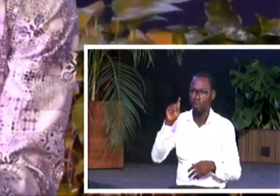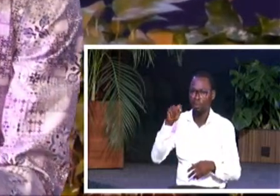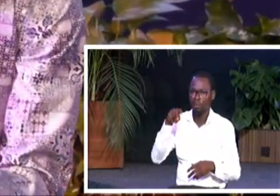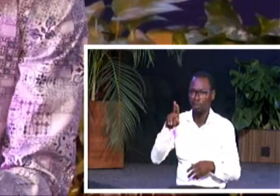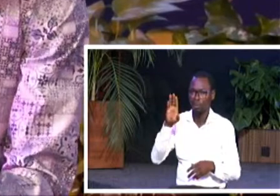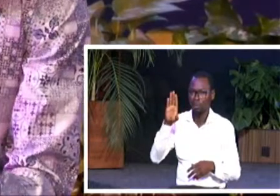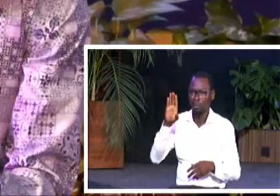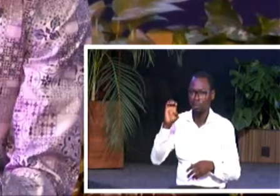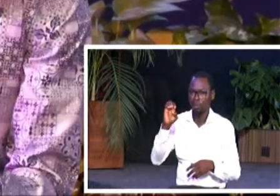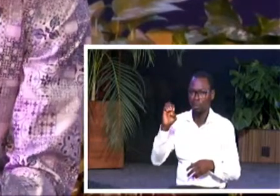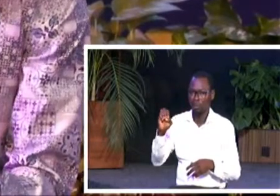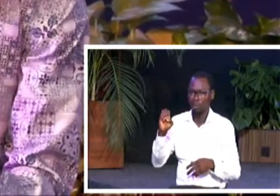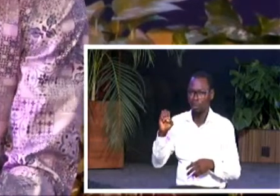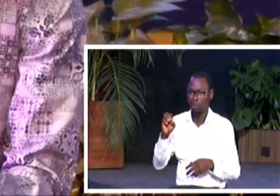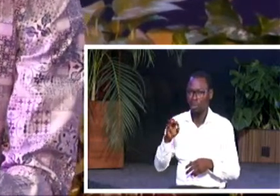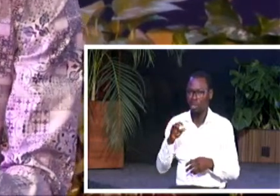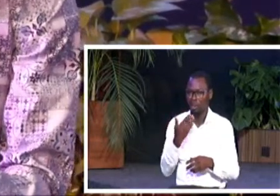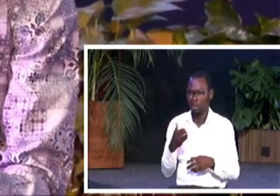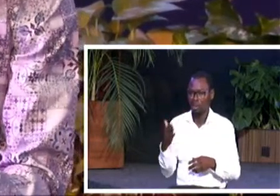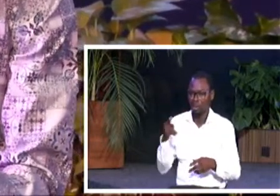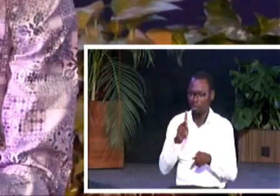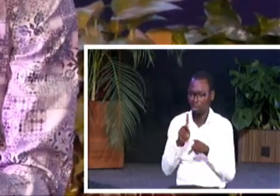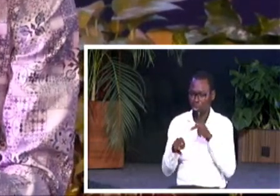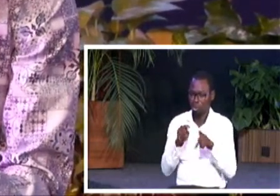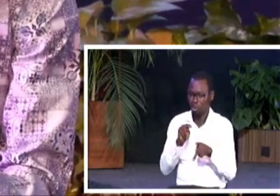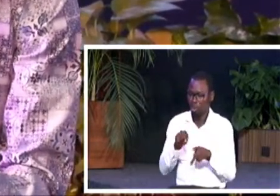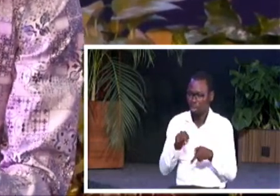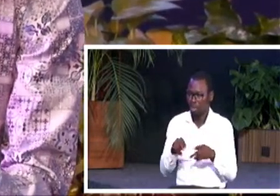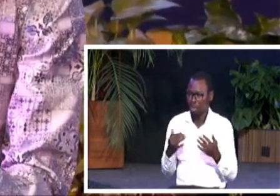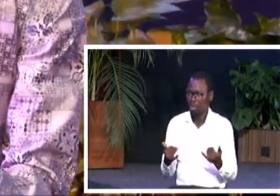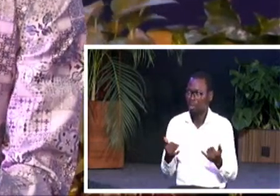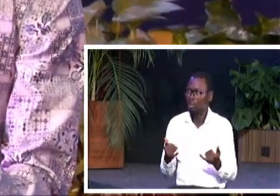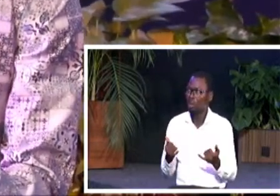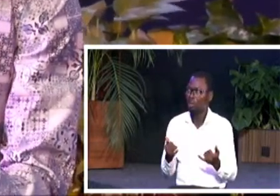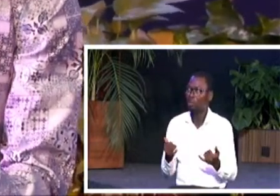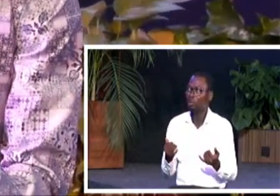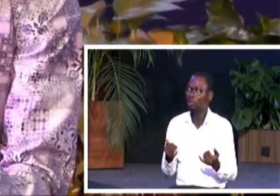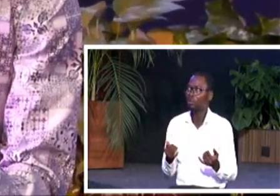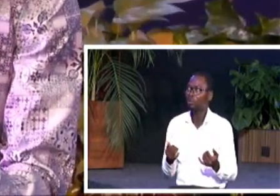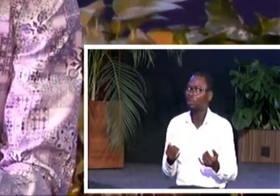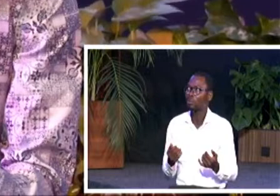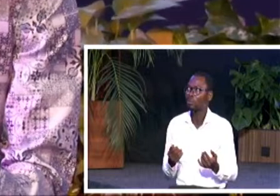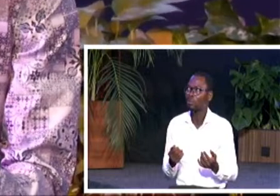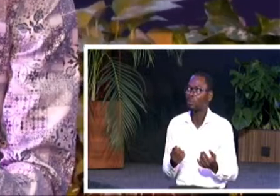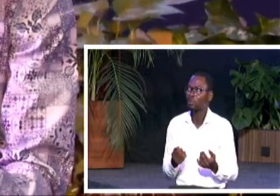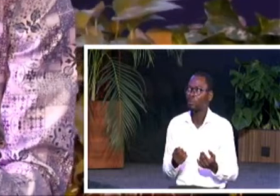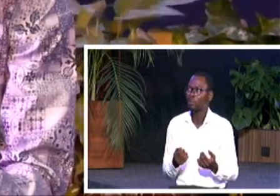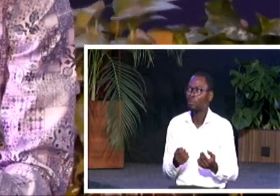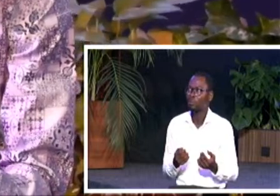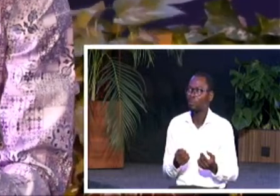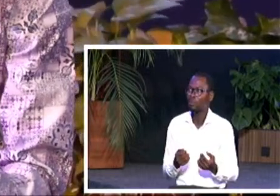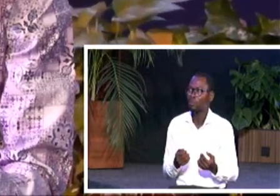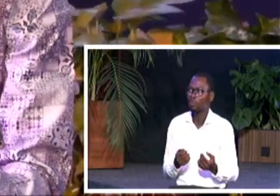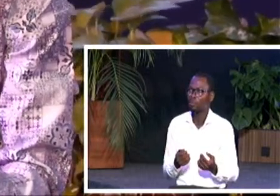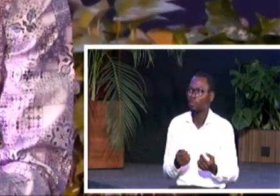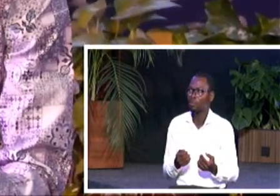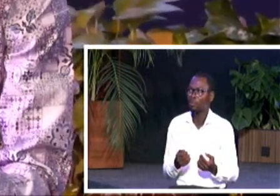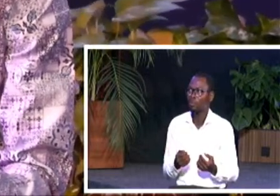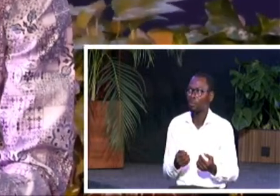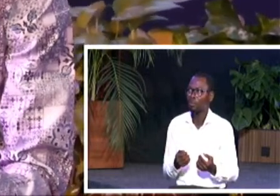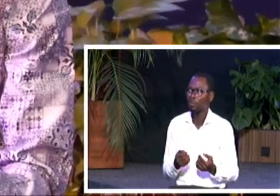batch, Reverend Emmanuel Alomenu is watching us from Maryland, the USA. He says, great information.